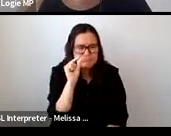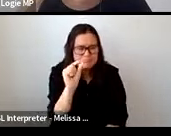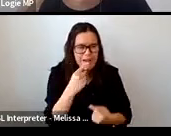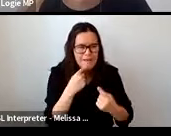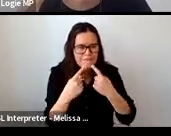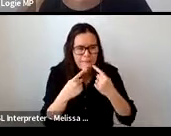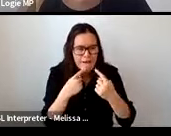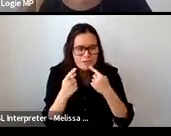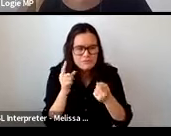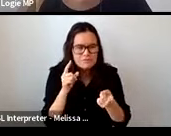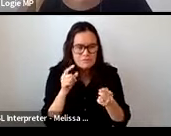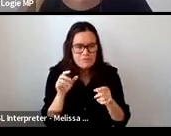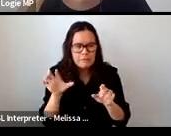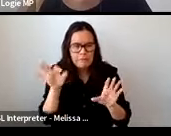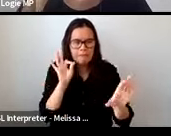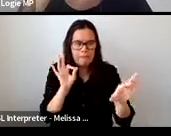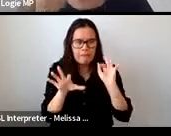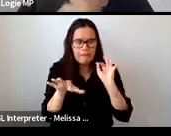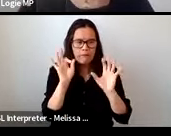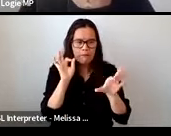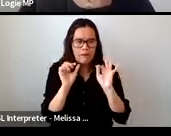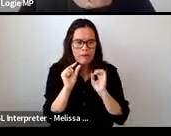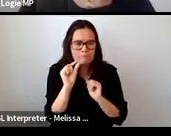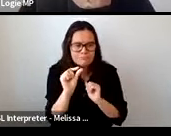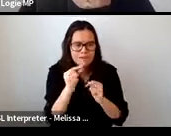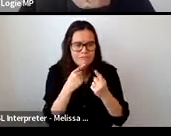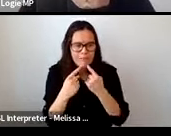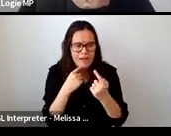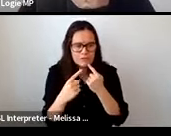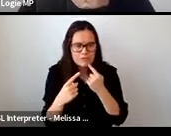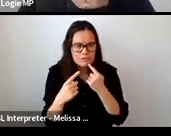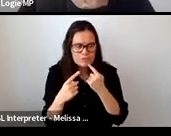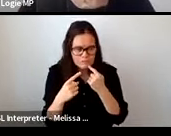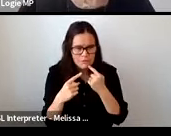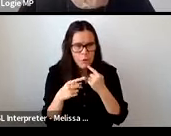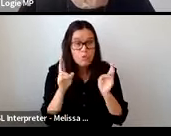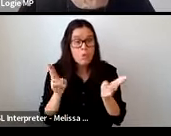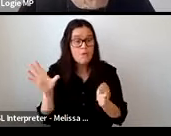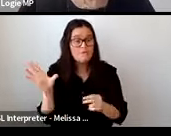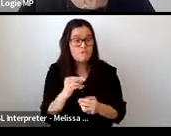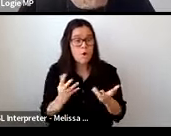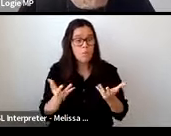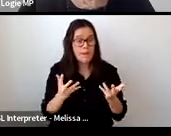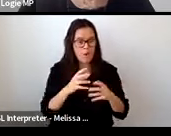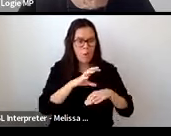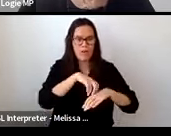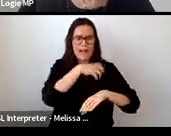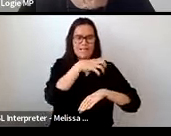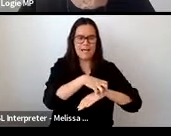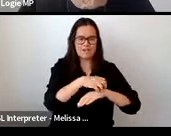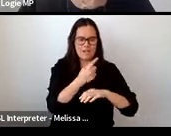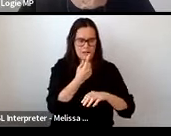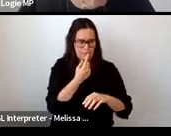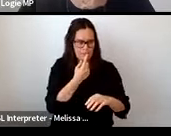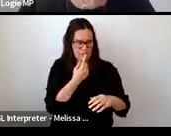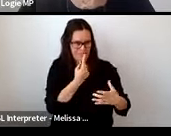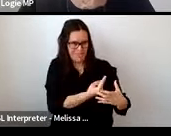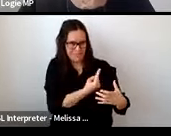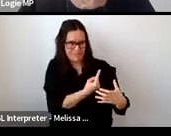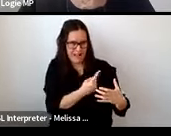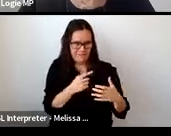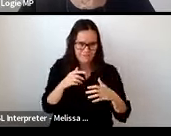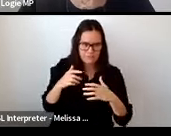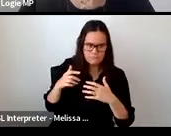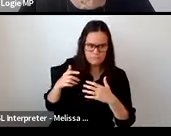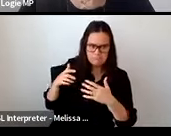occasions when organisations and people such as they have done today have submitted their